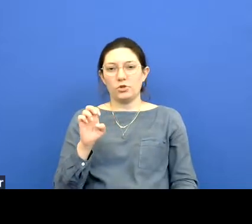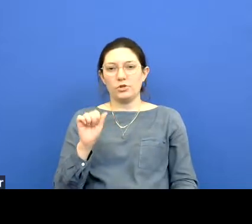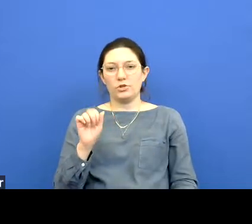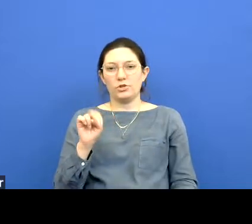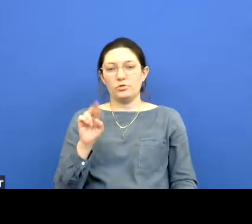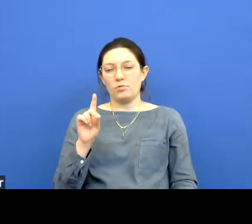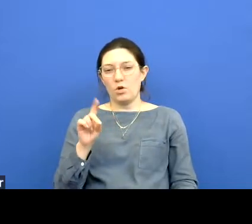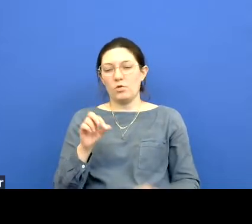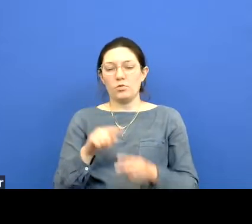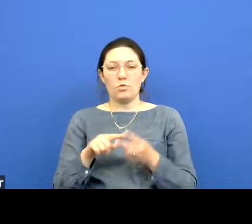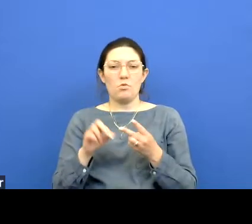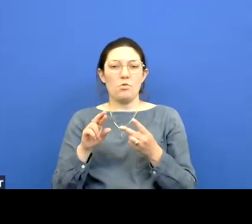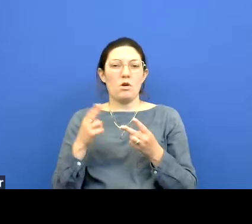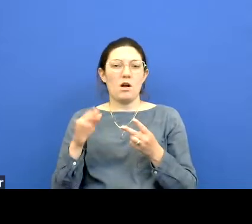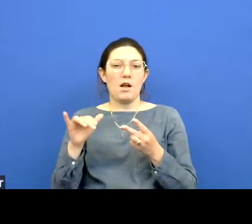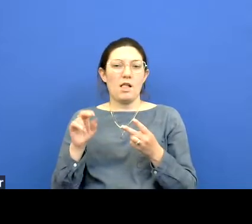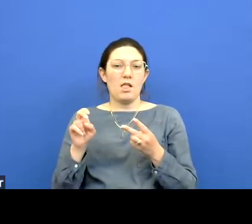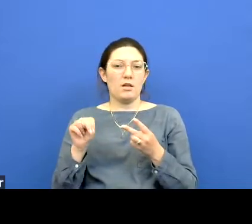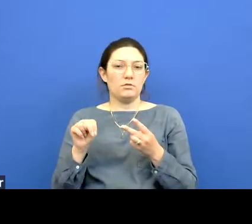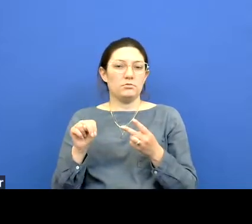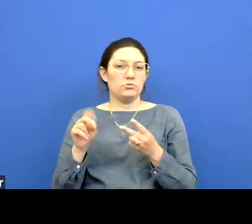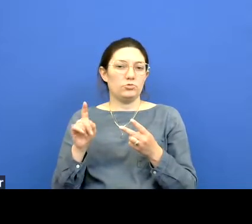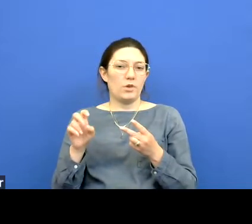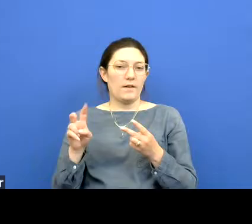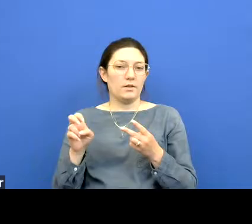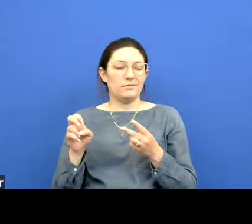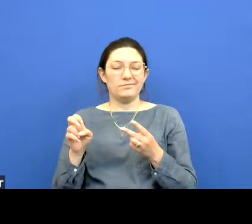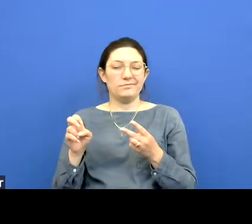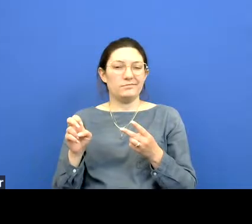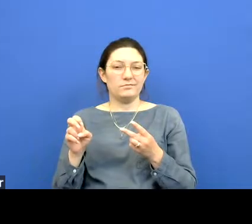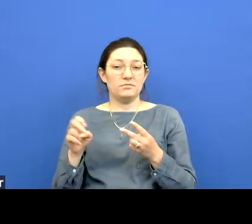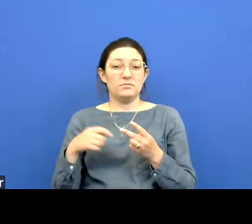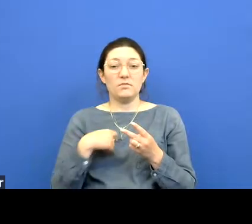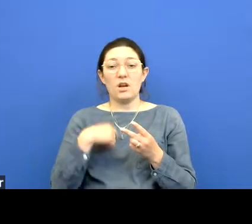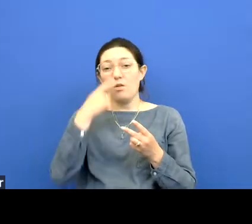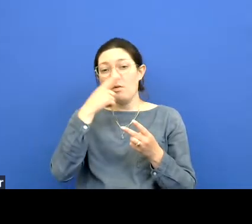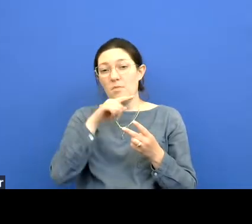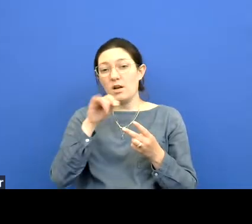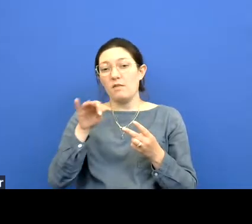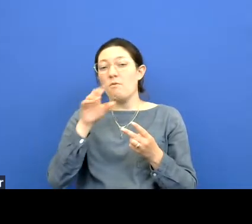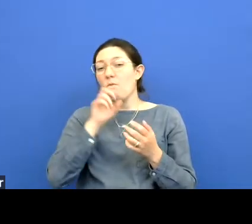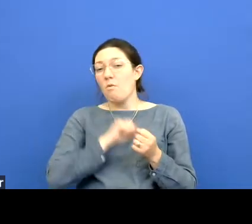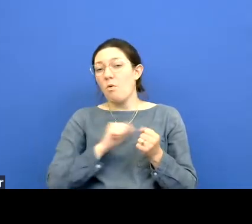I don't personally have a big issue if the old movie theater became a car dealership.